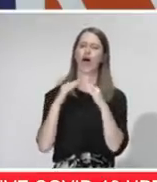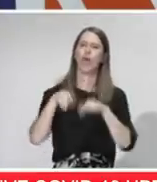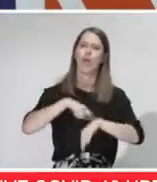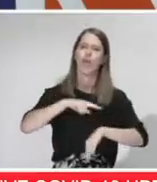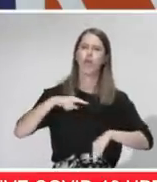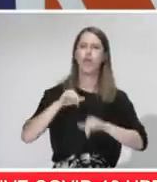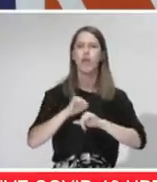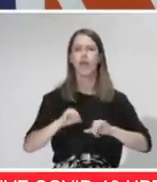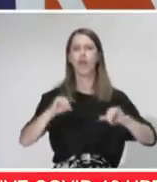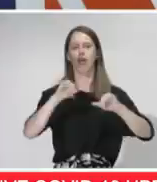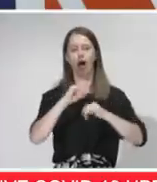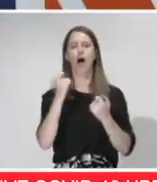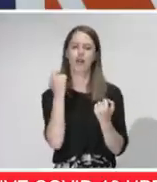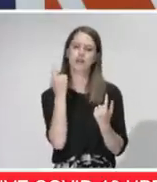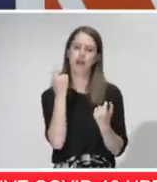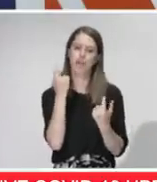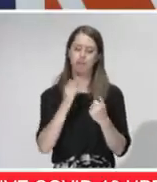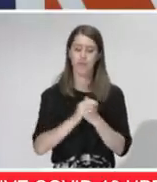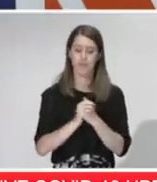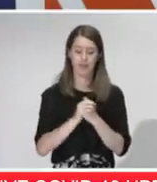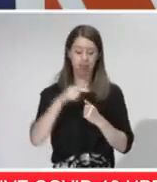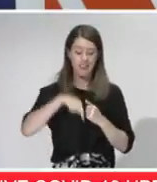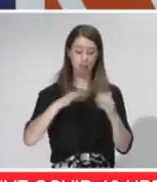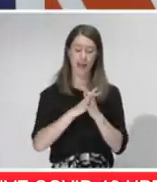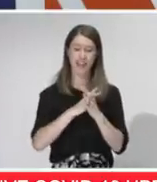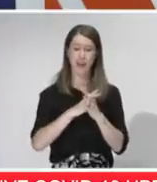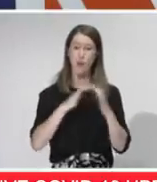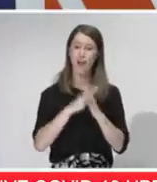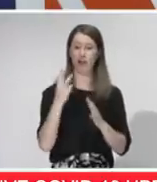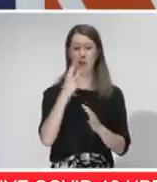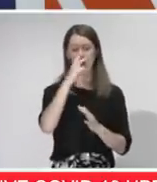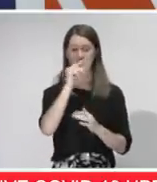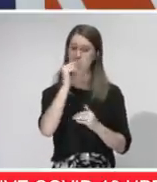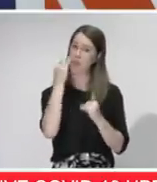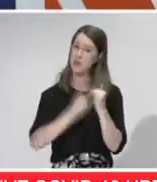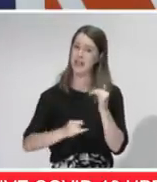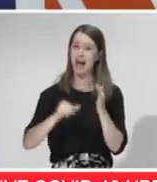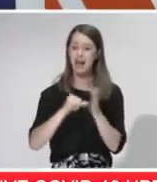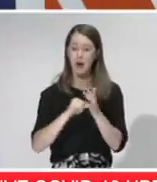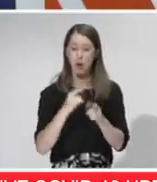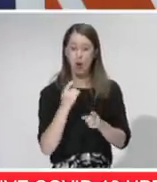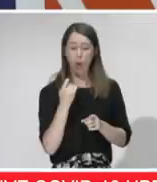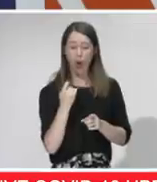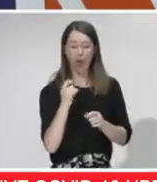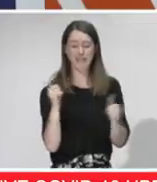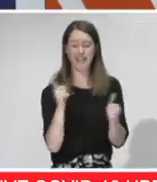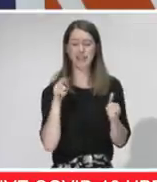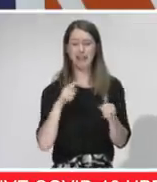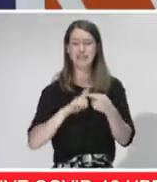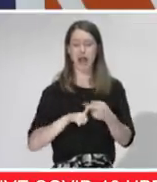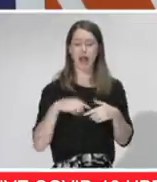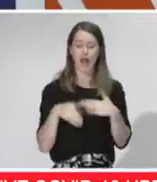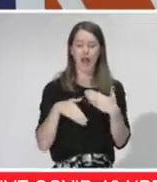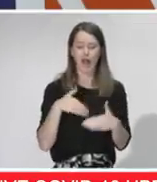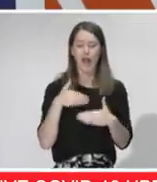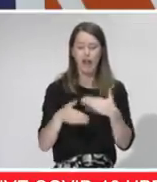this goes on. Week 3 may in fact feel the hardest. We're coming around the bend, but we can't quite see the finish line.